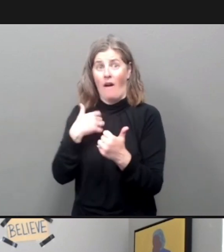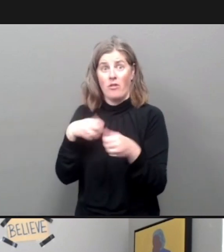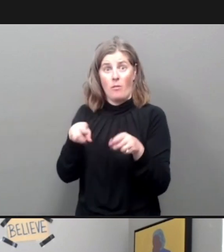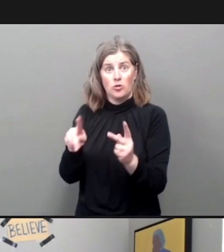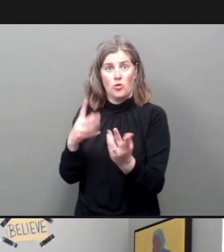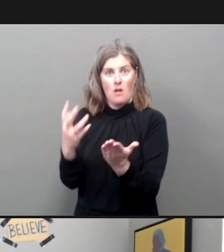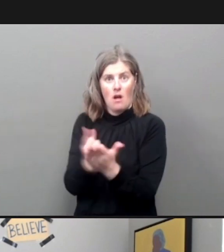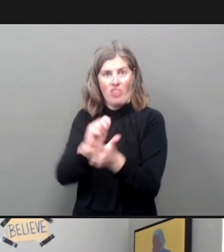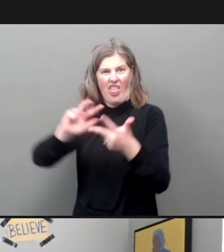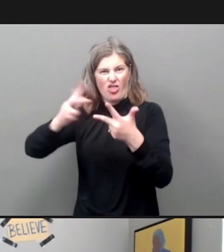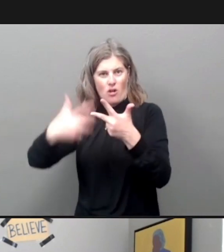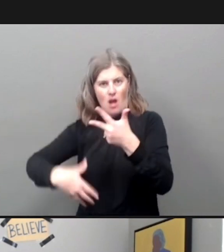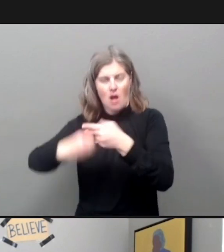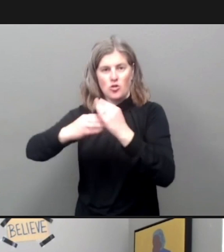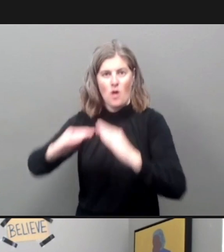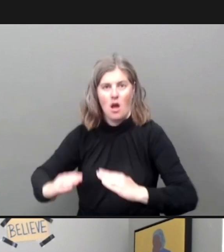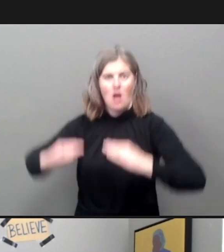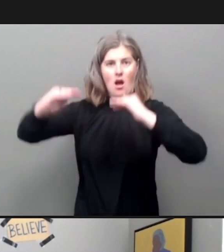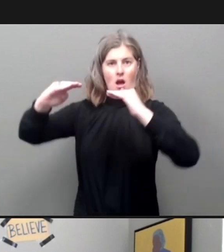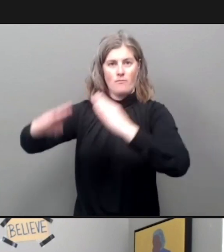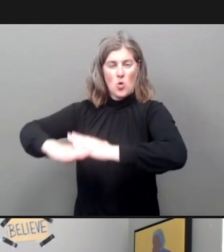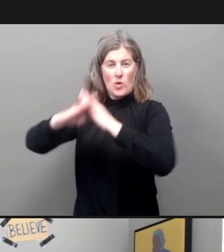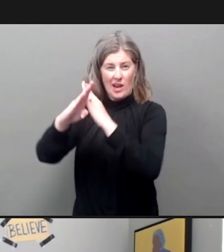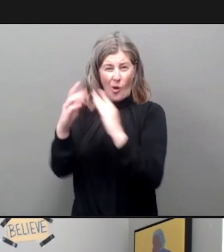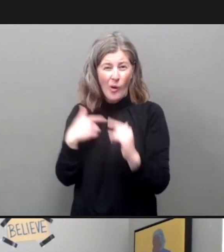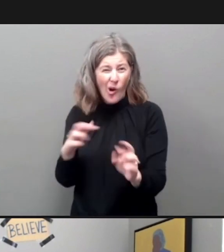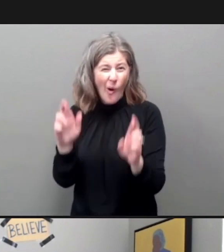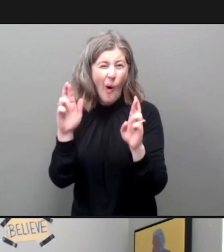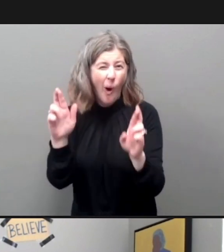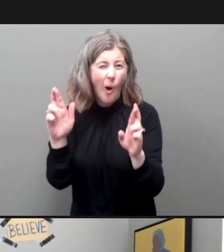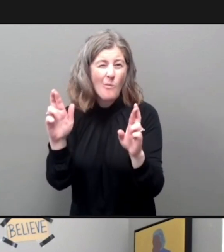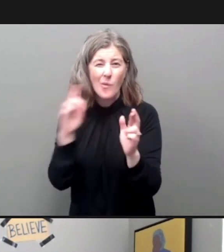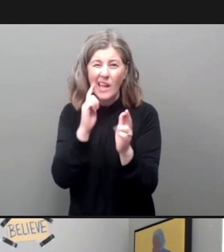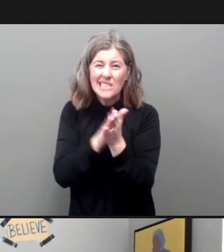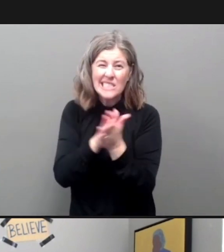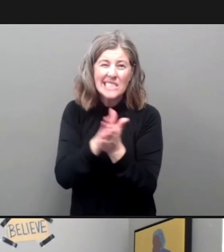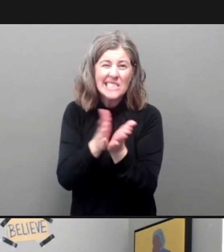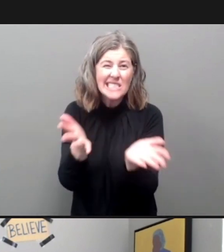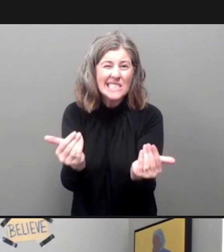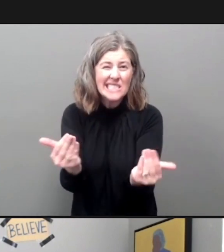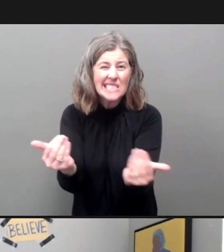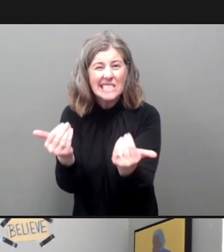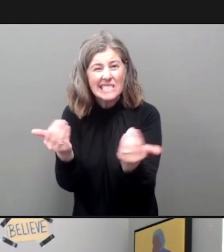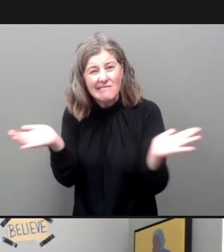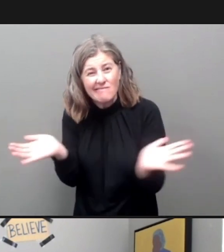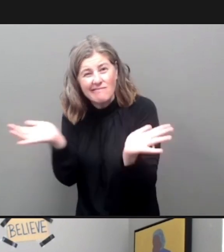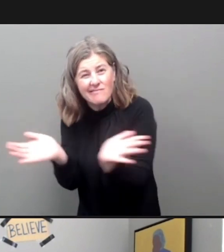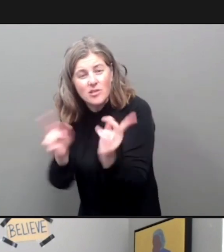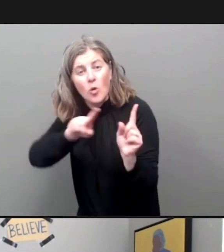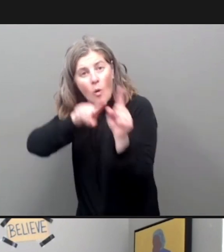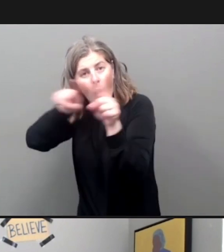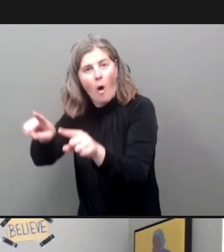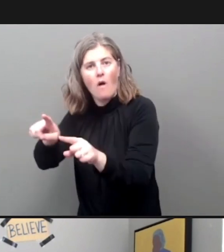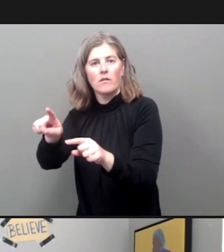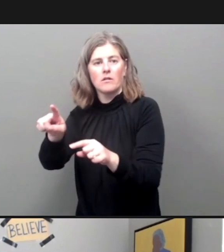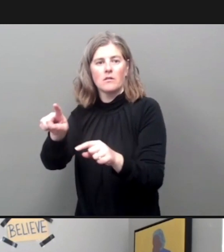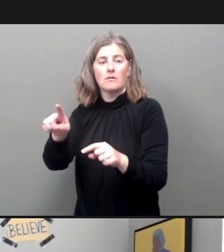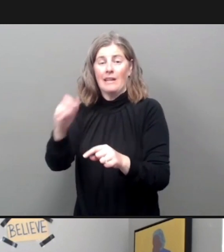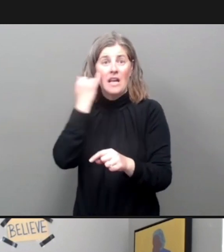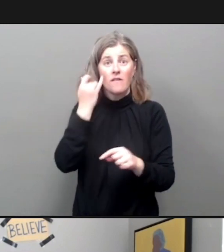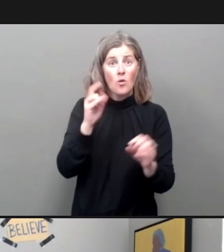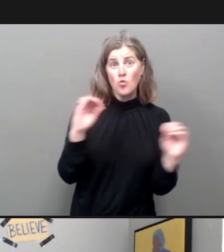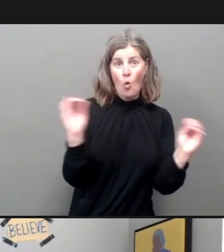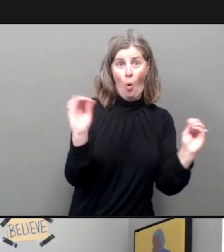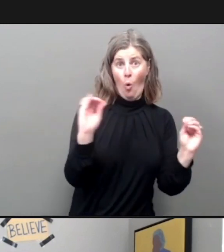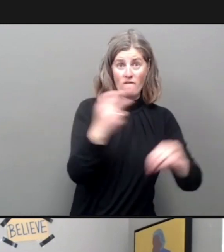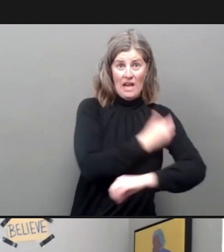rolled out. And so we're hoping we can motivate people, get them out, get them, first of all, if you're not